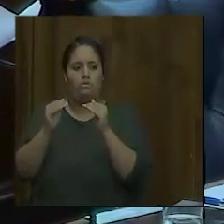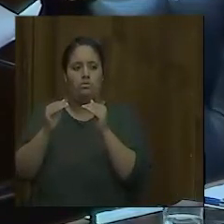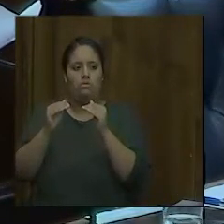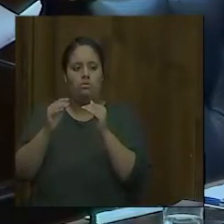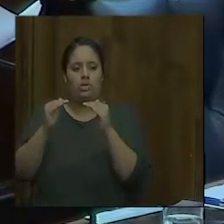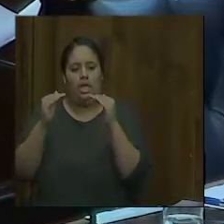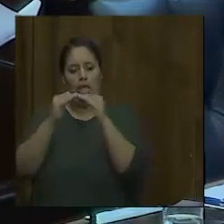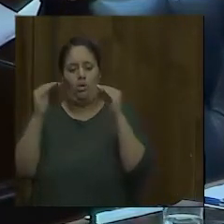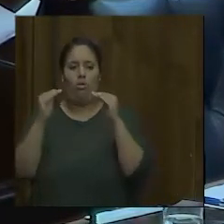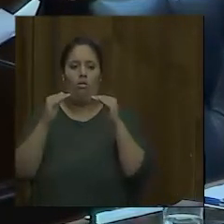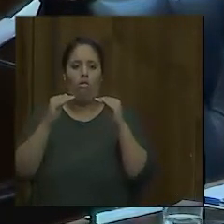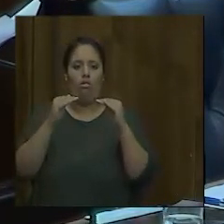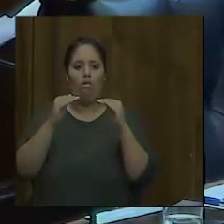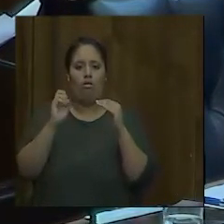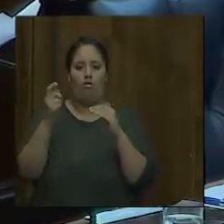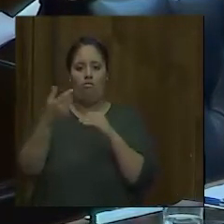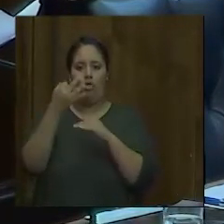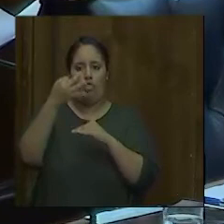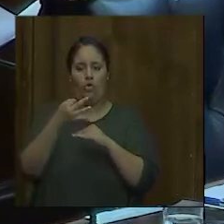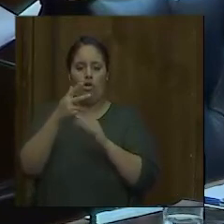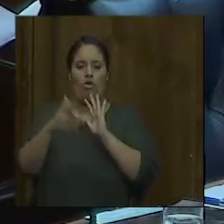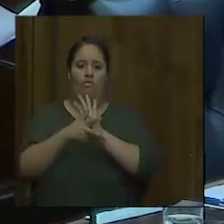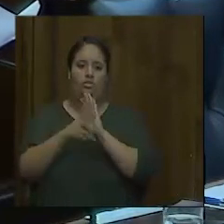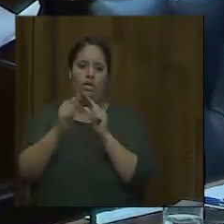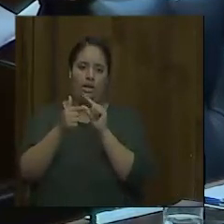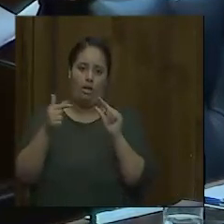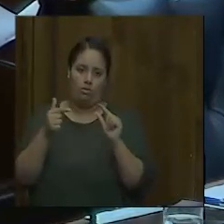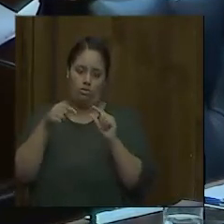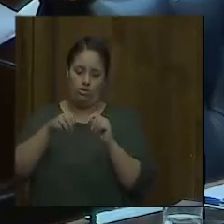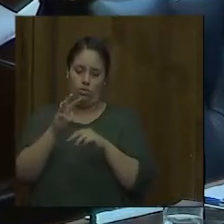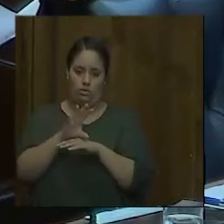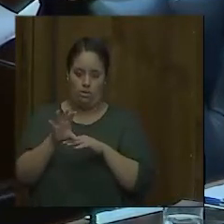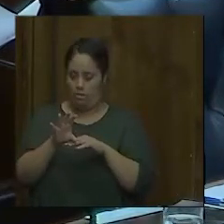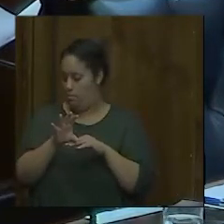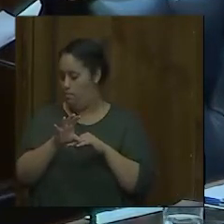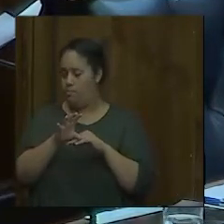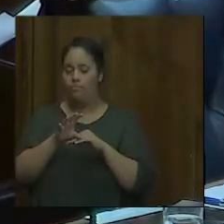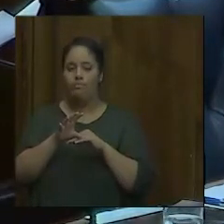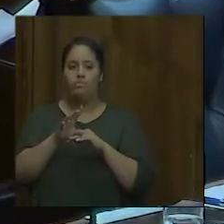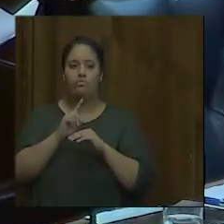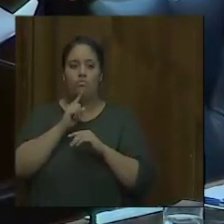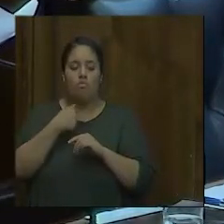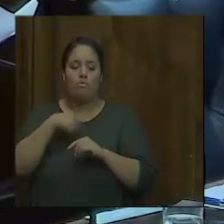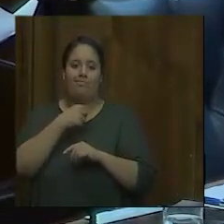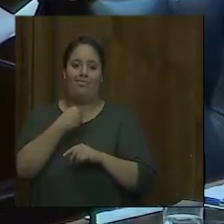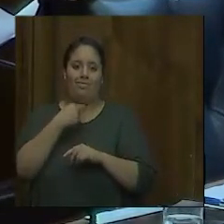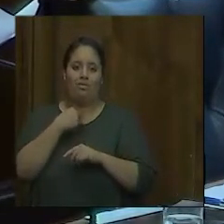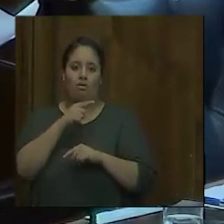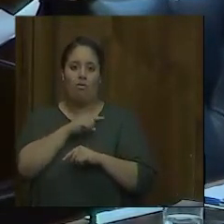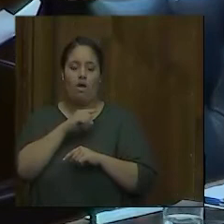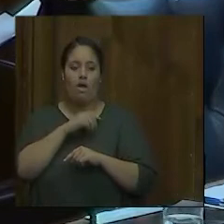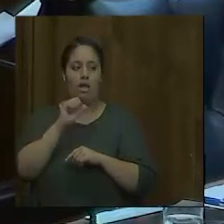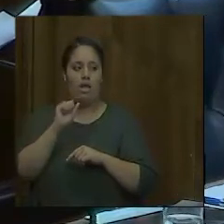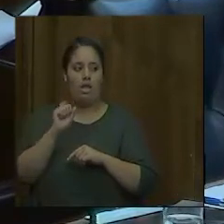equal status of the 3 official languages of the province. It is really disappointing that the